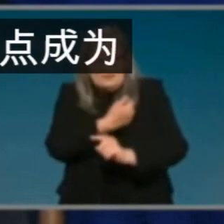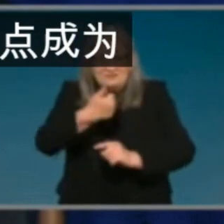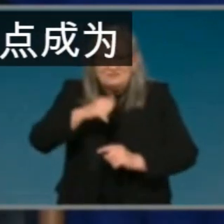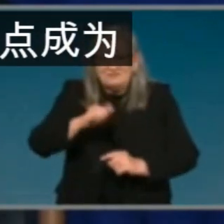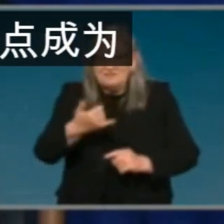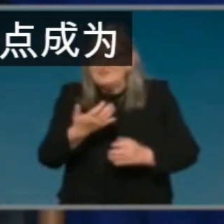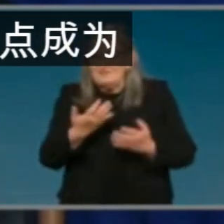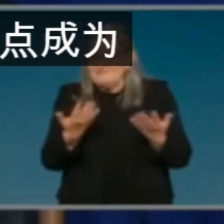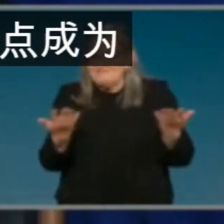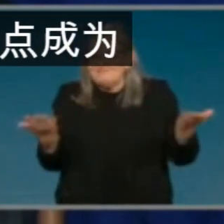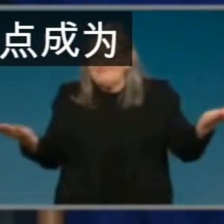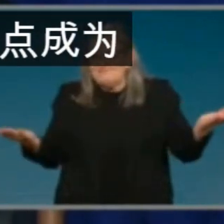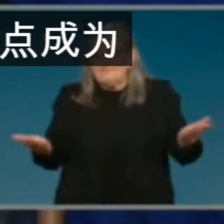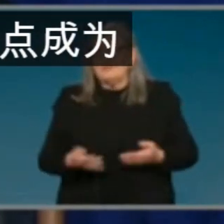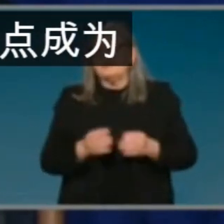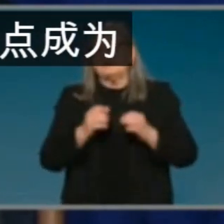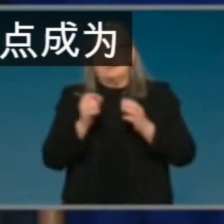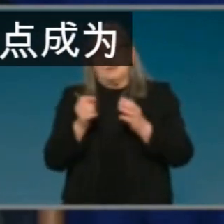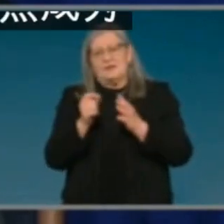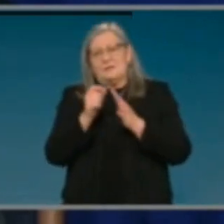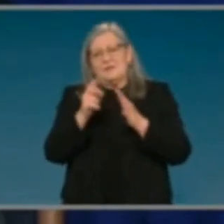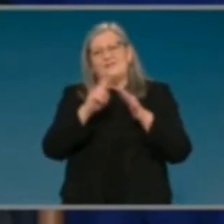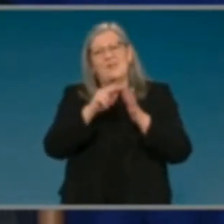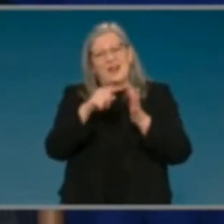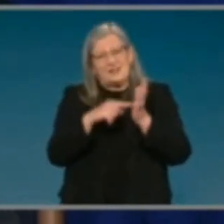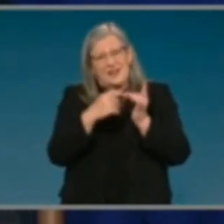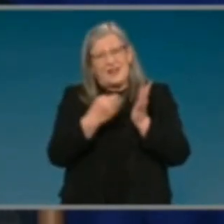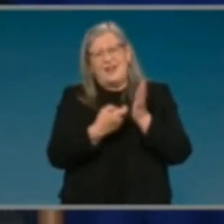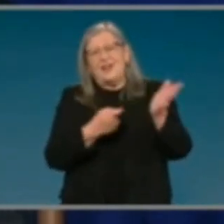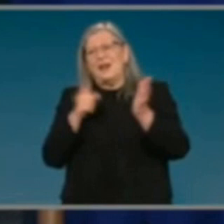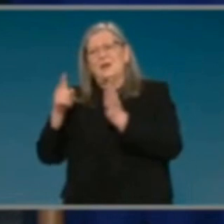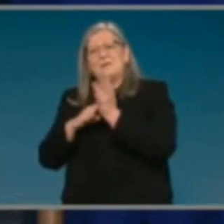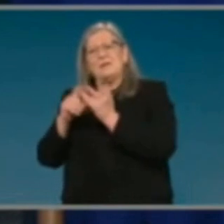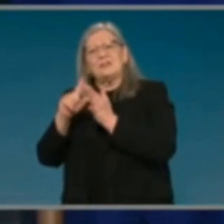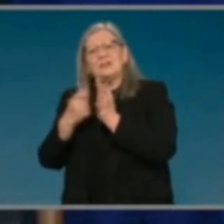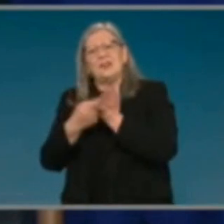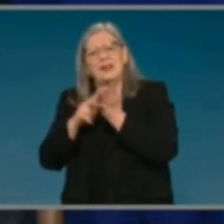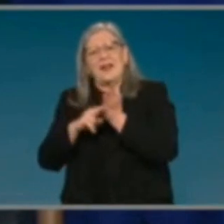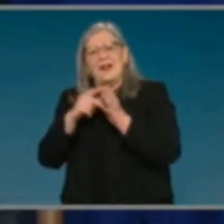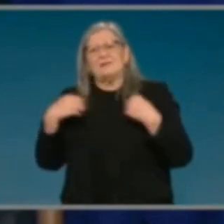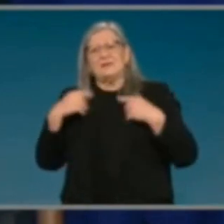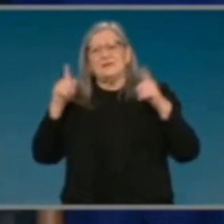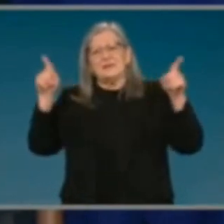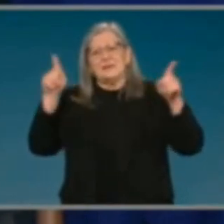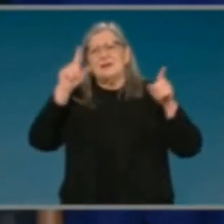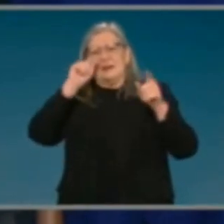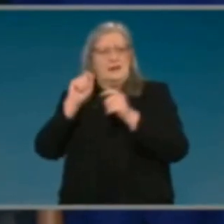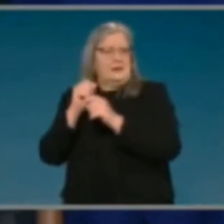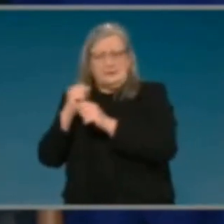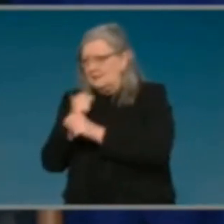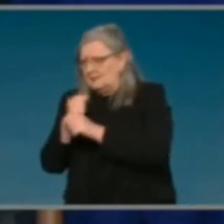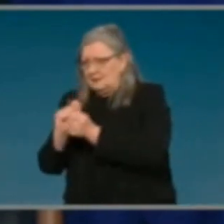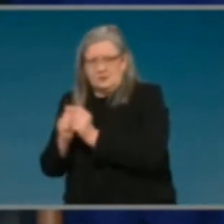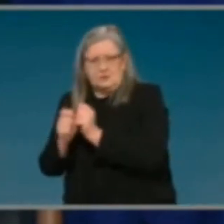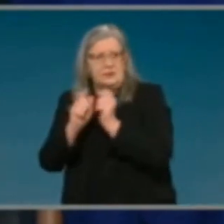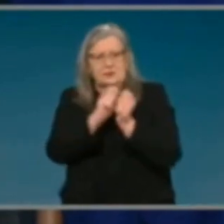And Pfizer and Moderna can move quickly, if that was to come to pass, to make a specific vaccine. That's a major